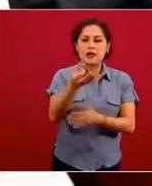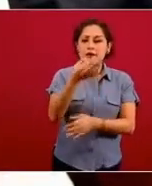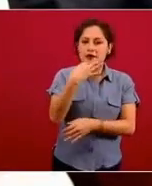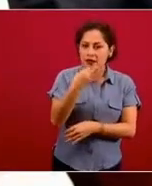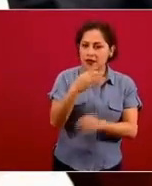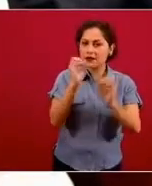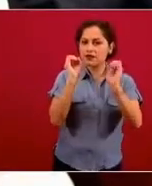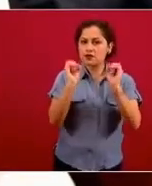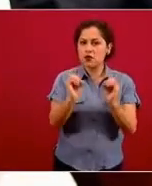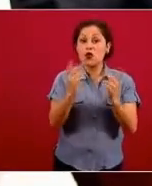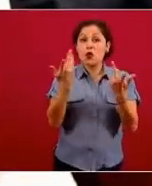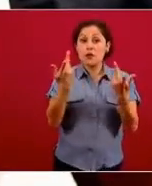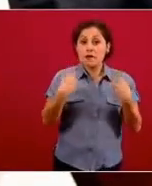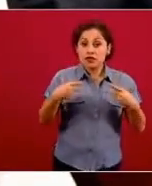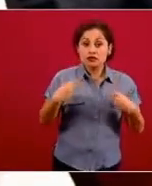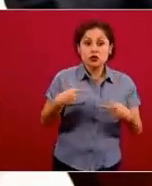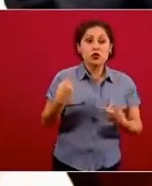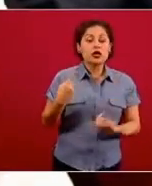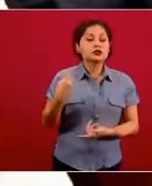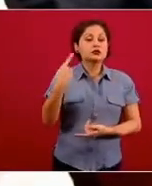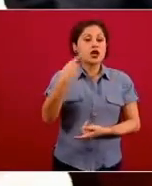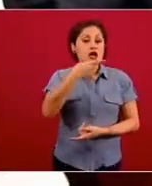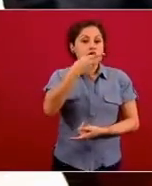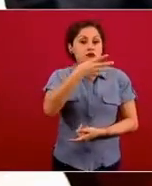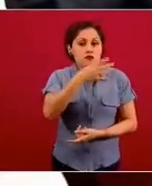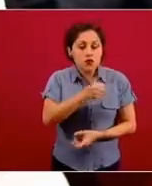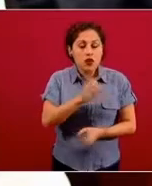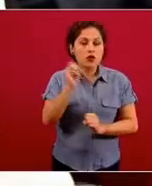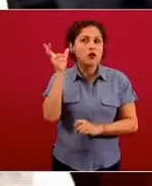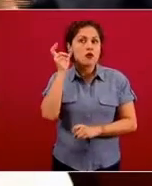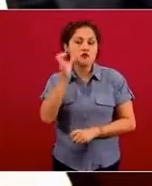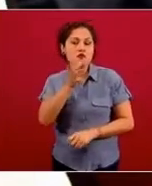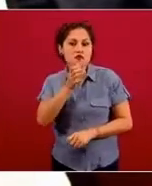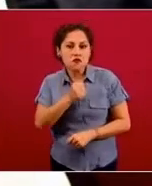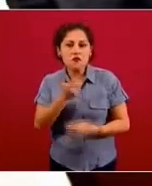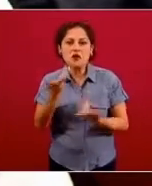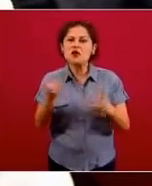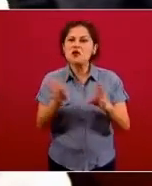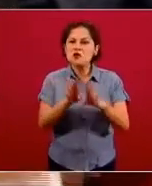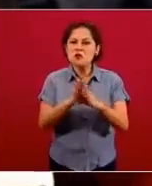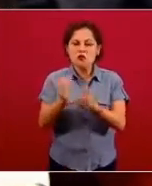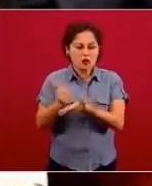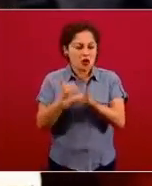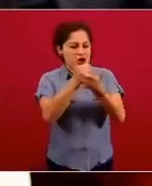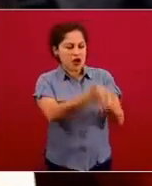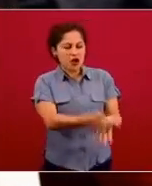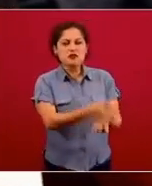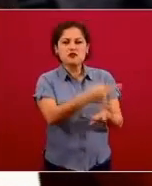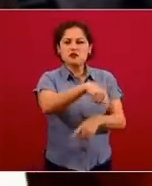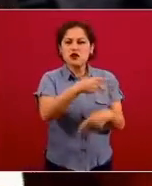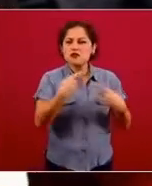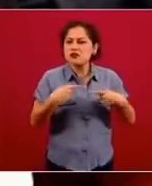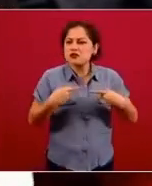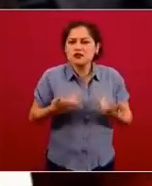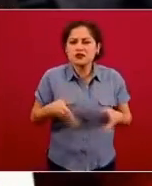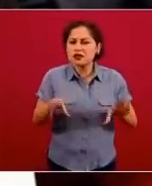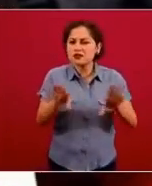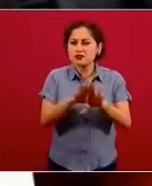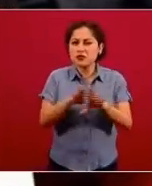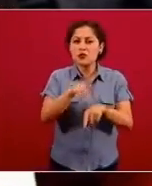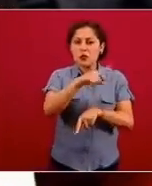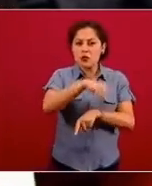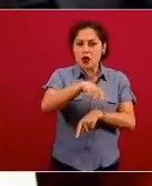Are they going to have trouble accessing their medication if they can't speak or hear? What are they going to do? What are people who